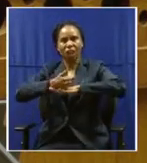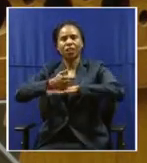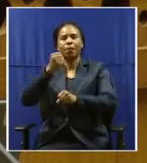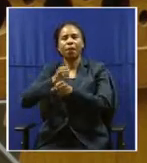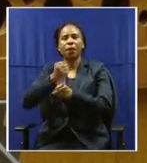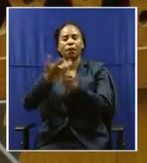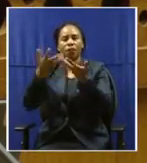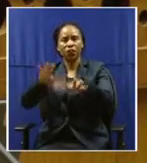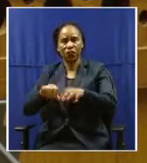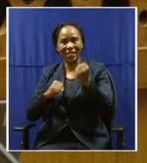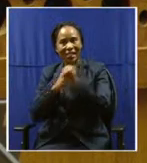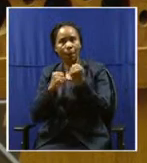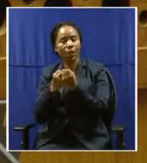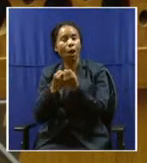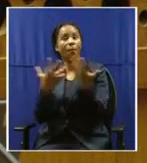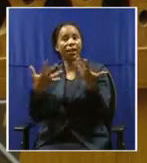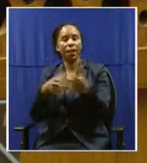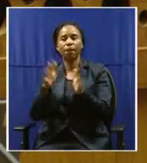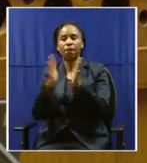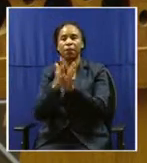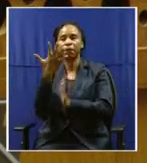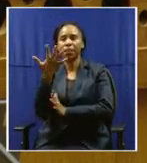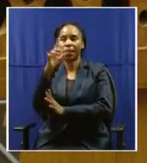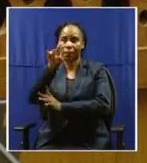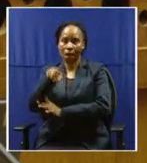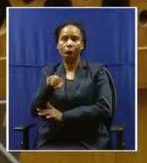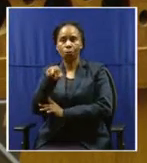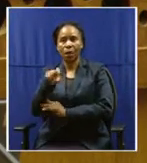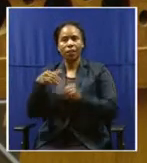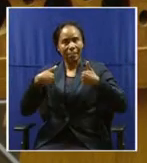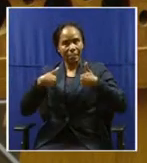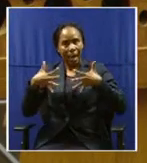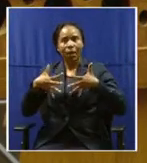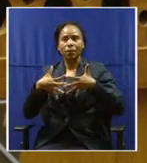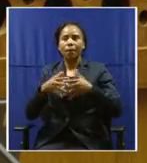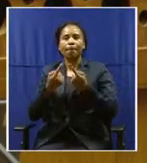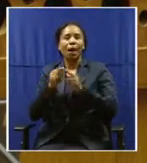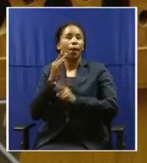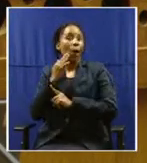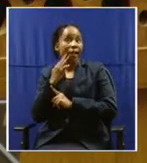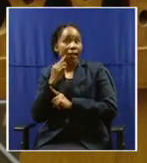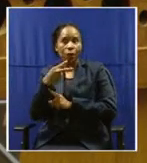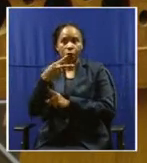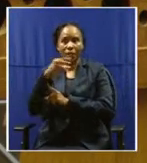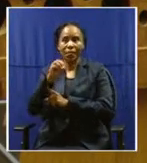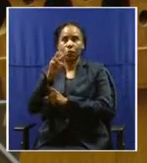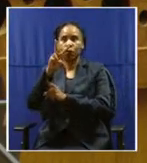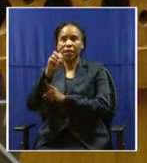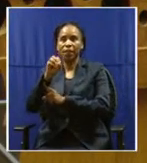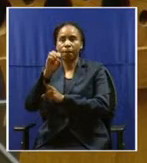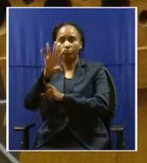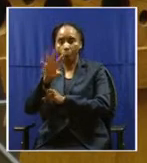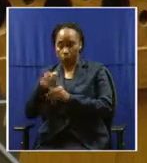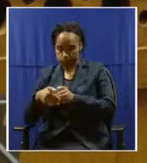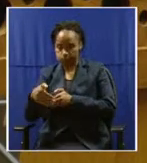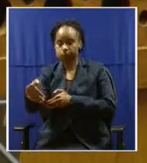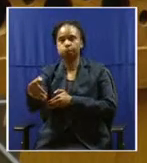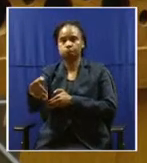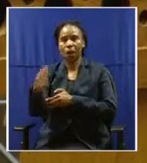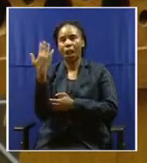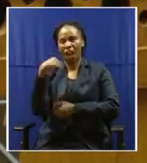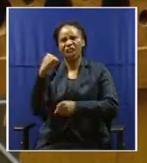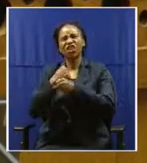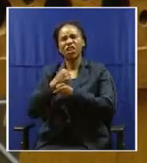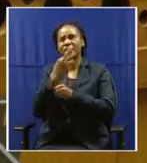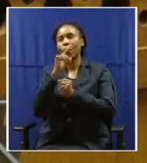support 15,000 startups by 2024. Last year, we said we would